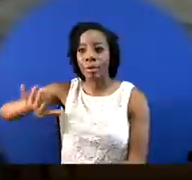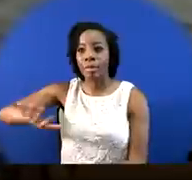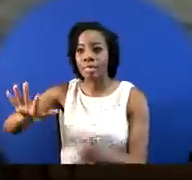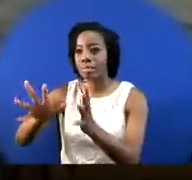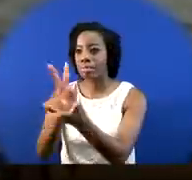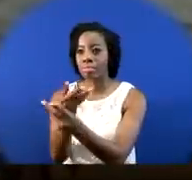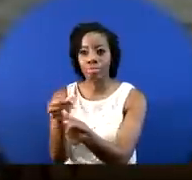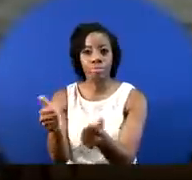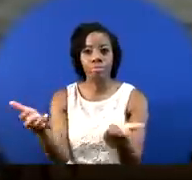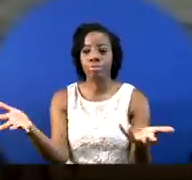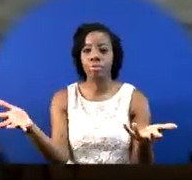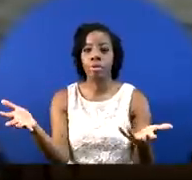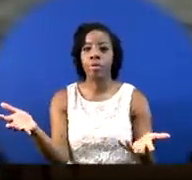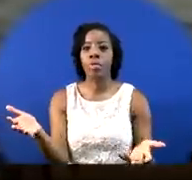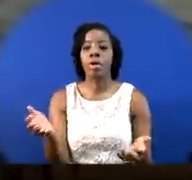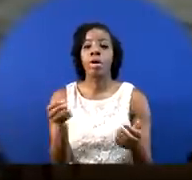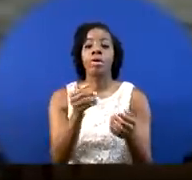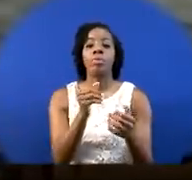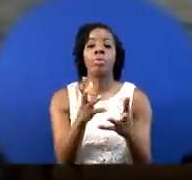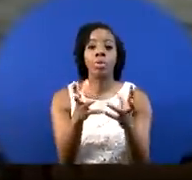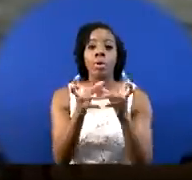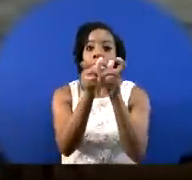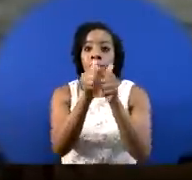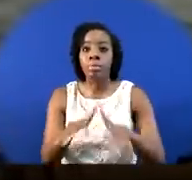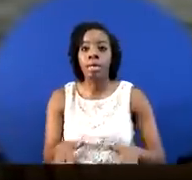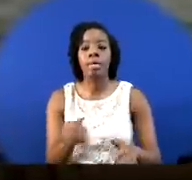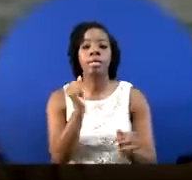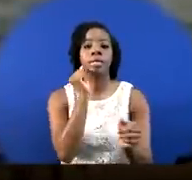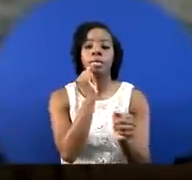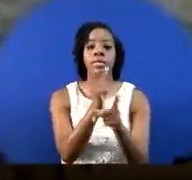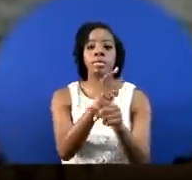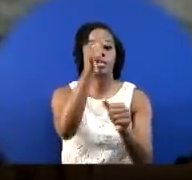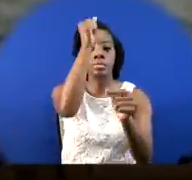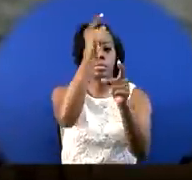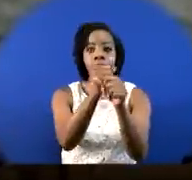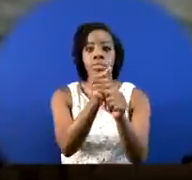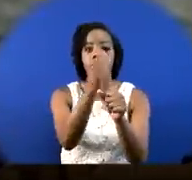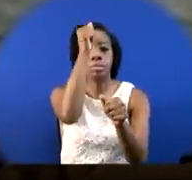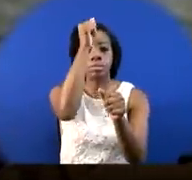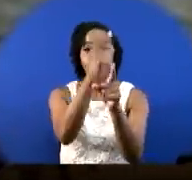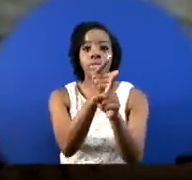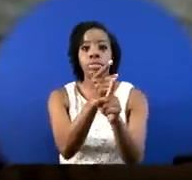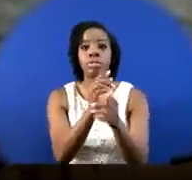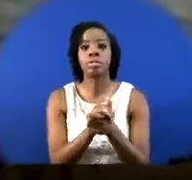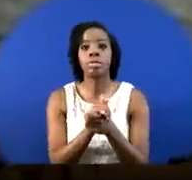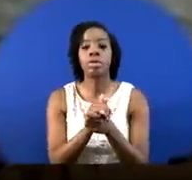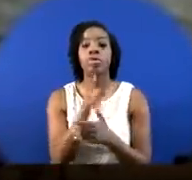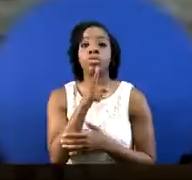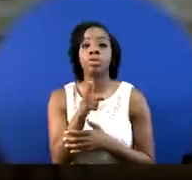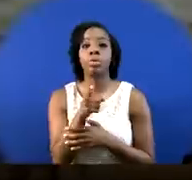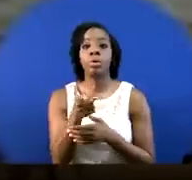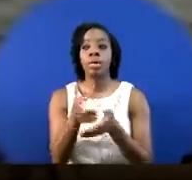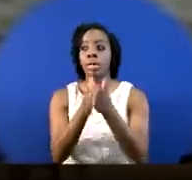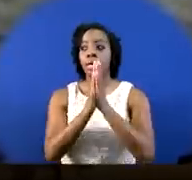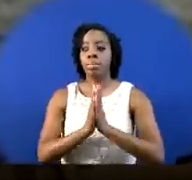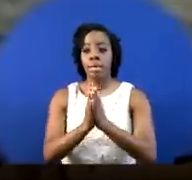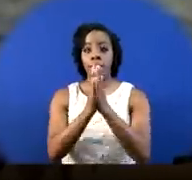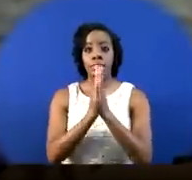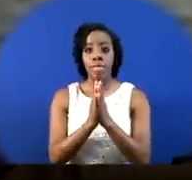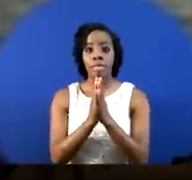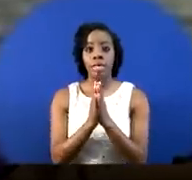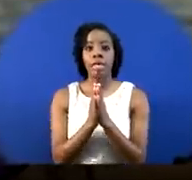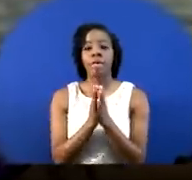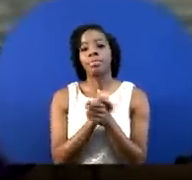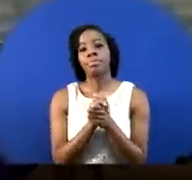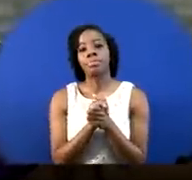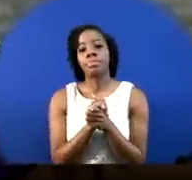a blessing to brothers and sisters in Arkansas and even in the Midwest portion of Illinois. So I'm asking that you will take your missions and